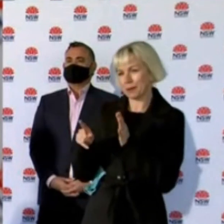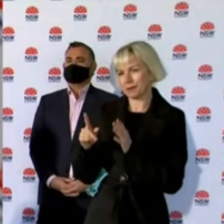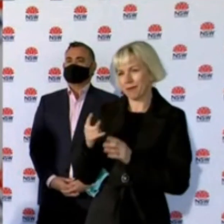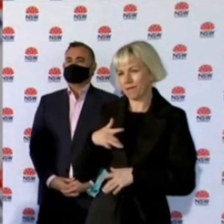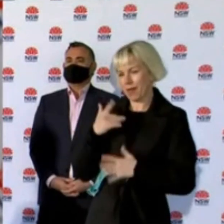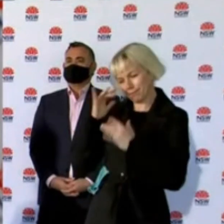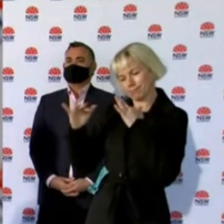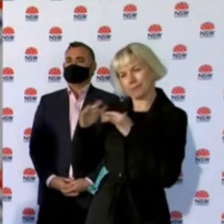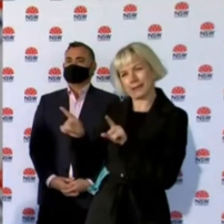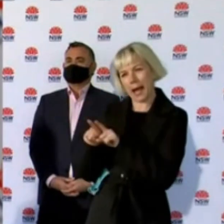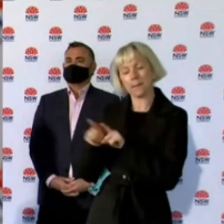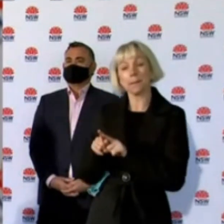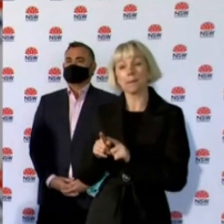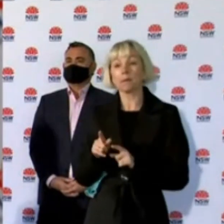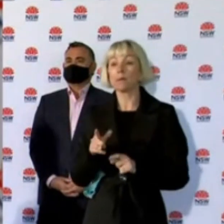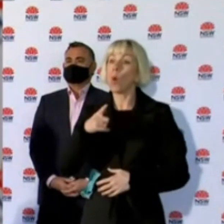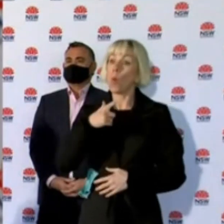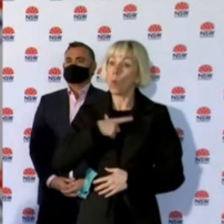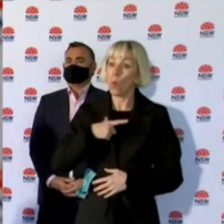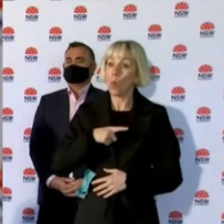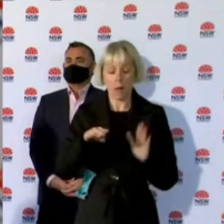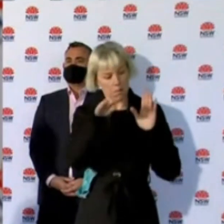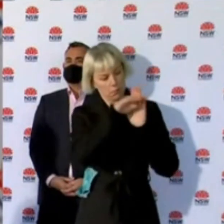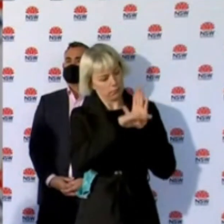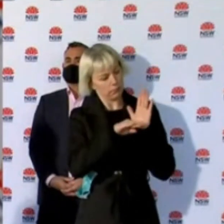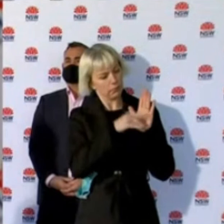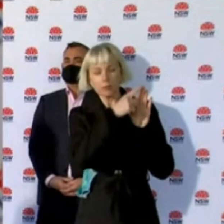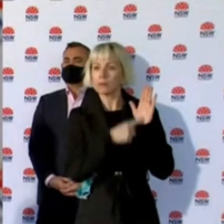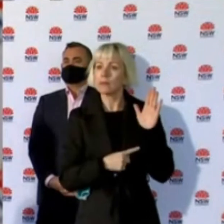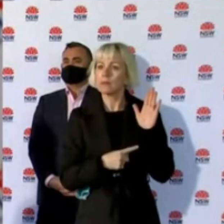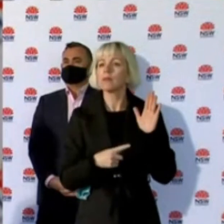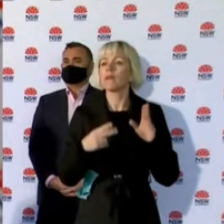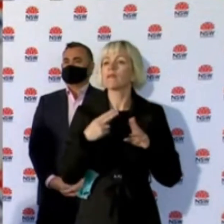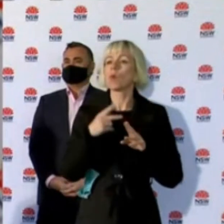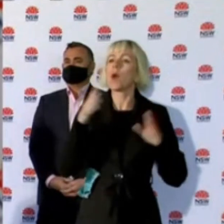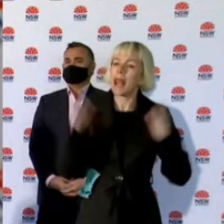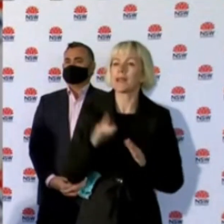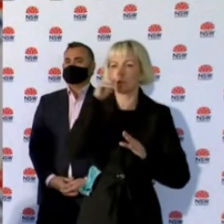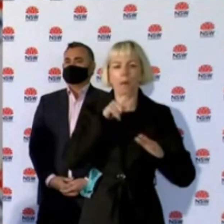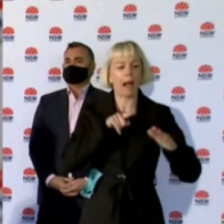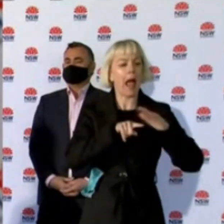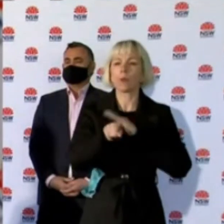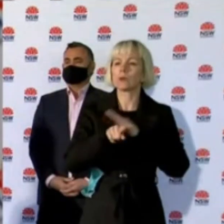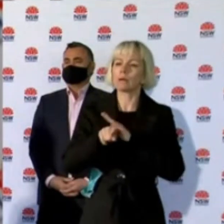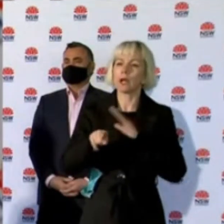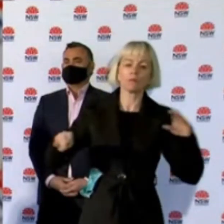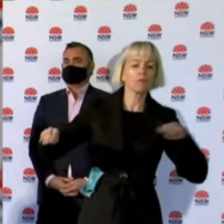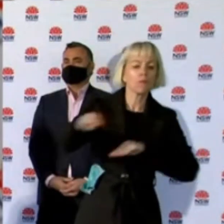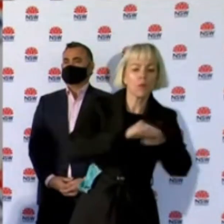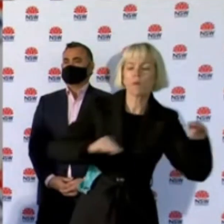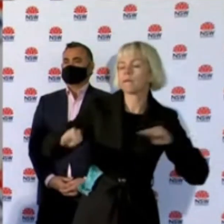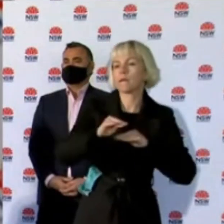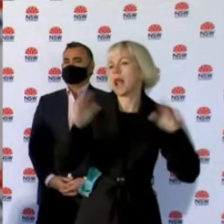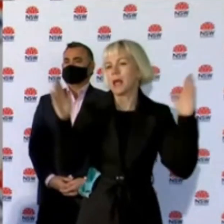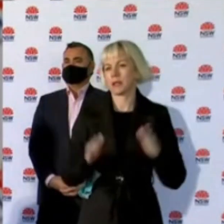harsher restrictions is to reduce mobility. If you look at the categories of things that we've put harder restrictions on, it's because we just don't